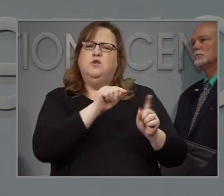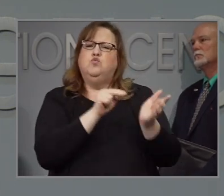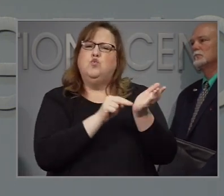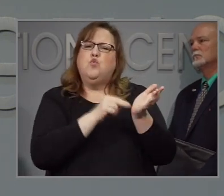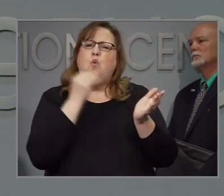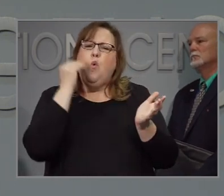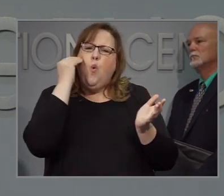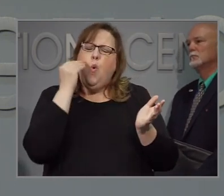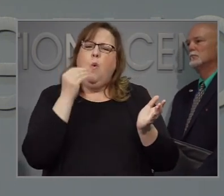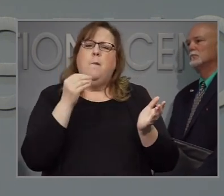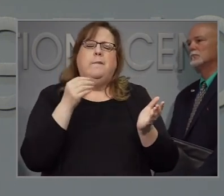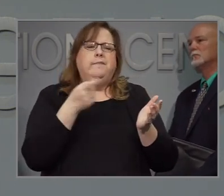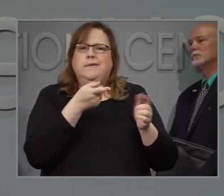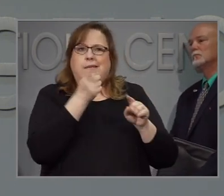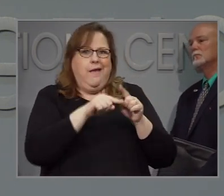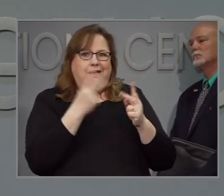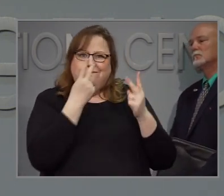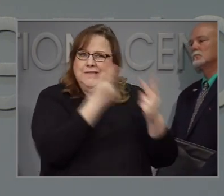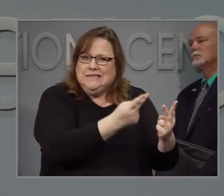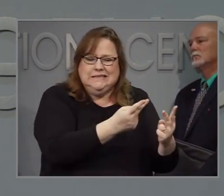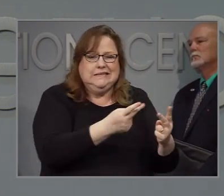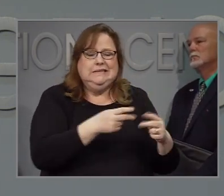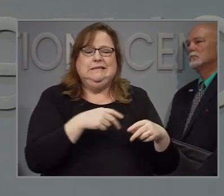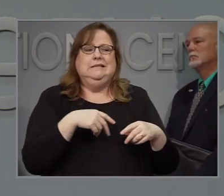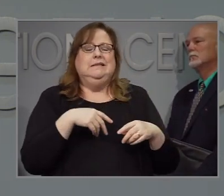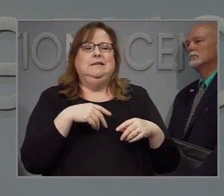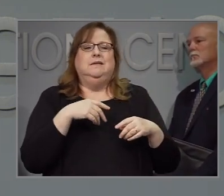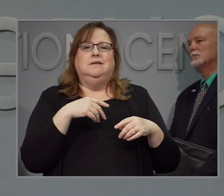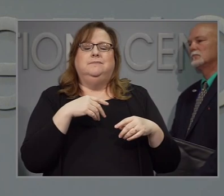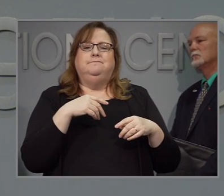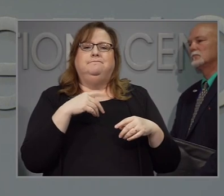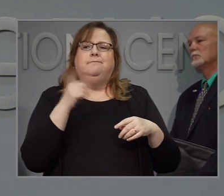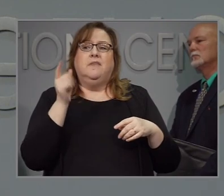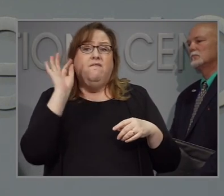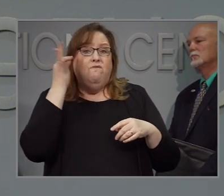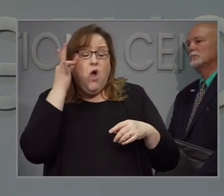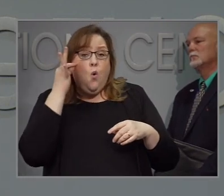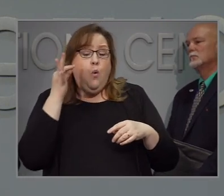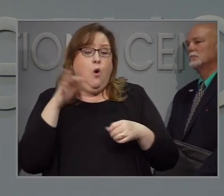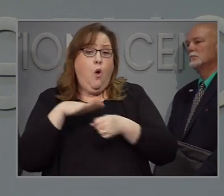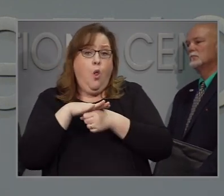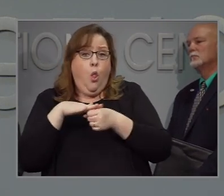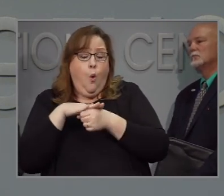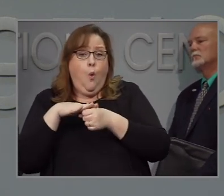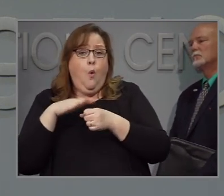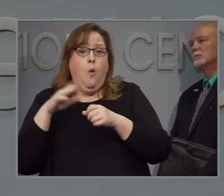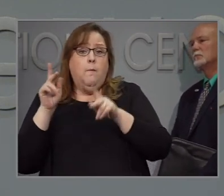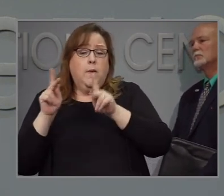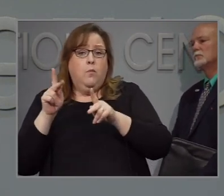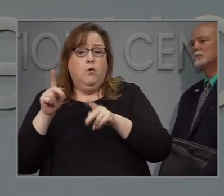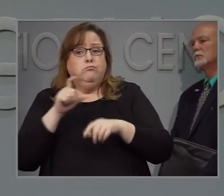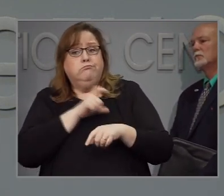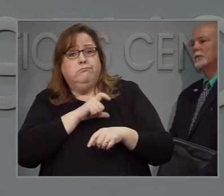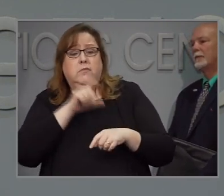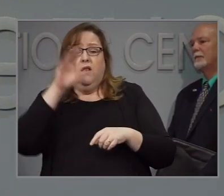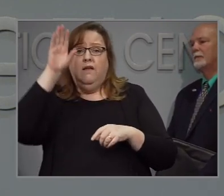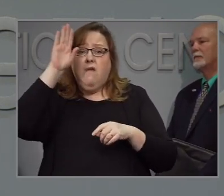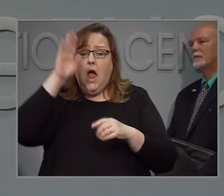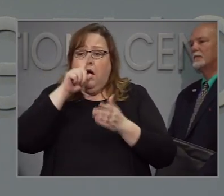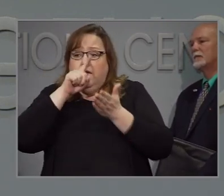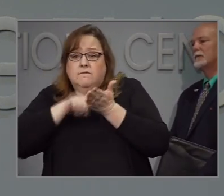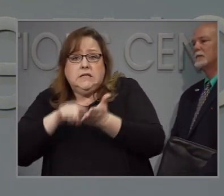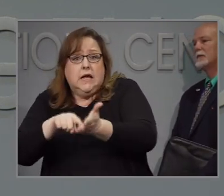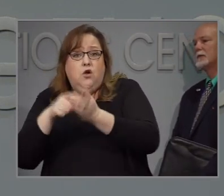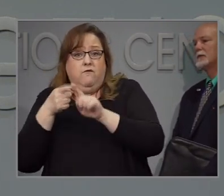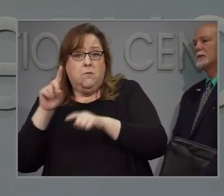for now as the COVID lockdowns are in place, or are federal and local regulators able to visit and conduct their important work? Kate, thanks